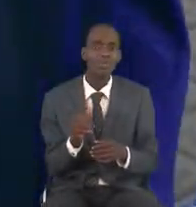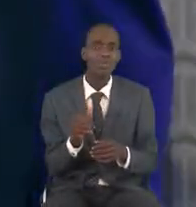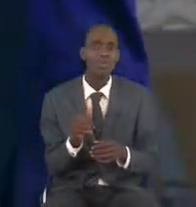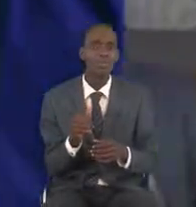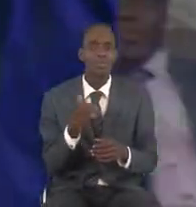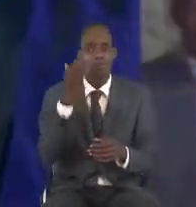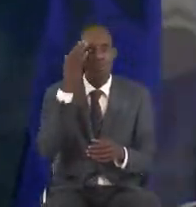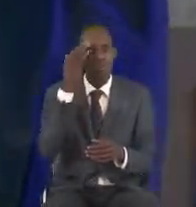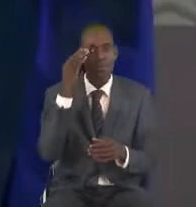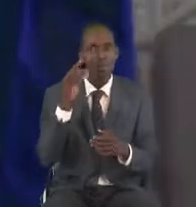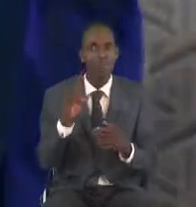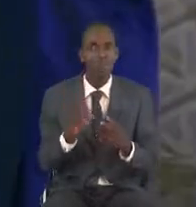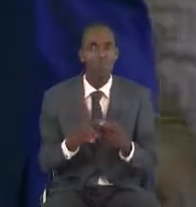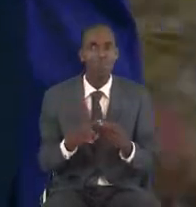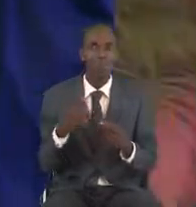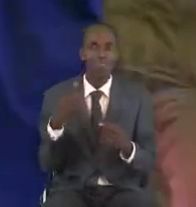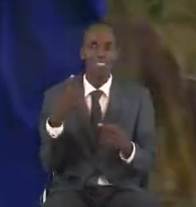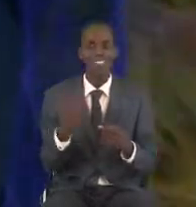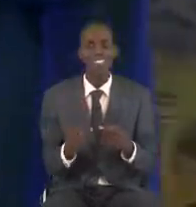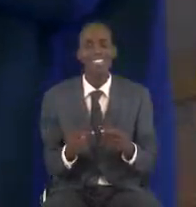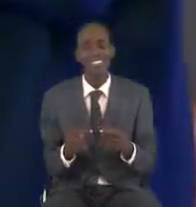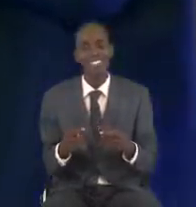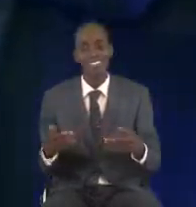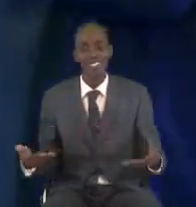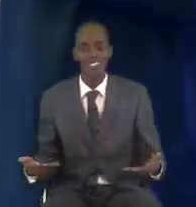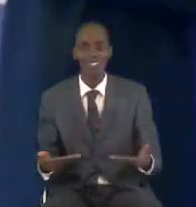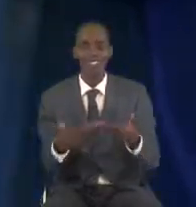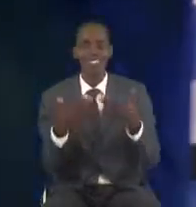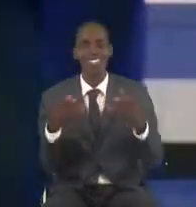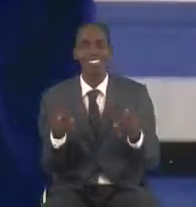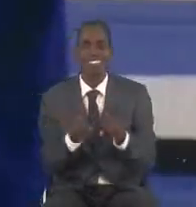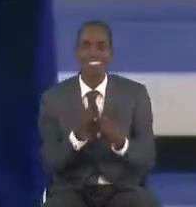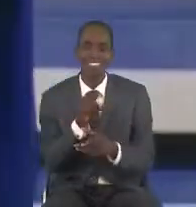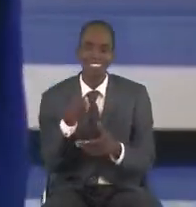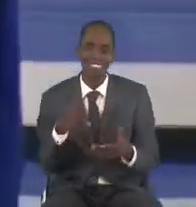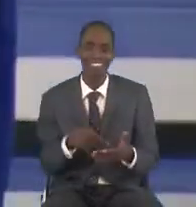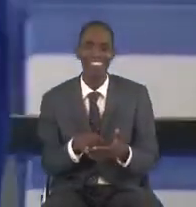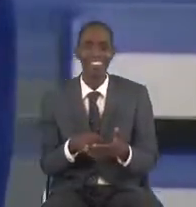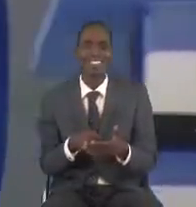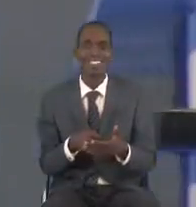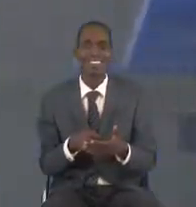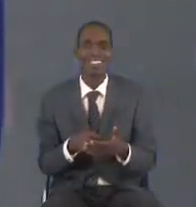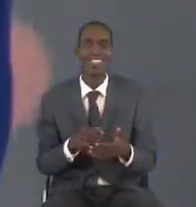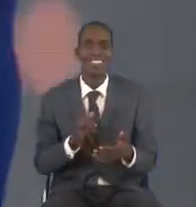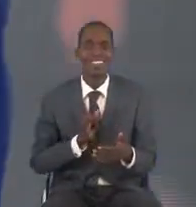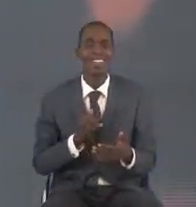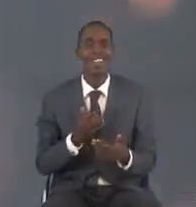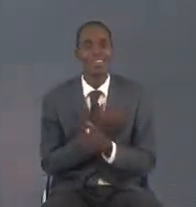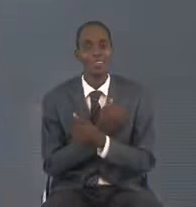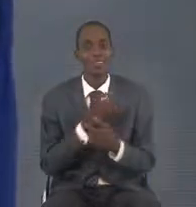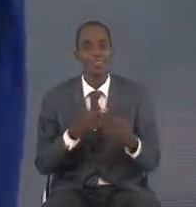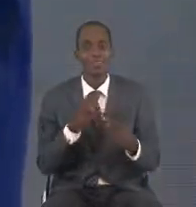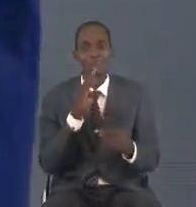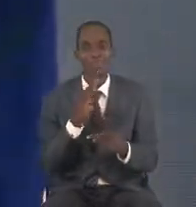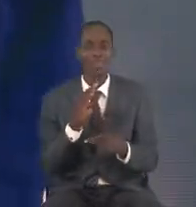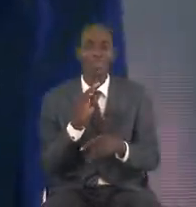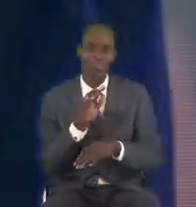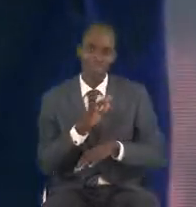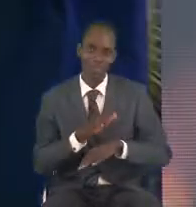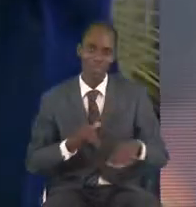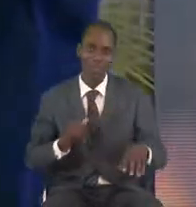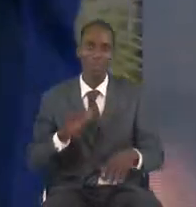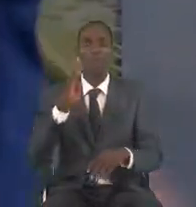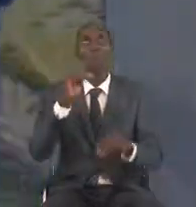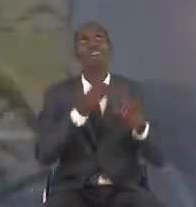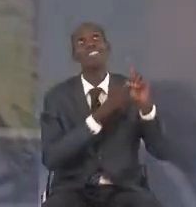with the funfare of being introduced like this. I prefer to introduce the Lord instead of being